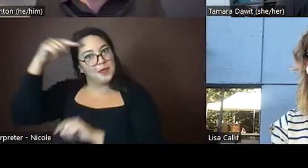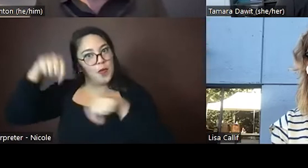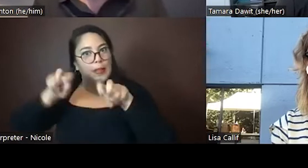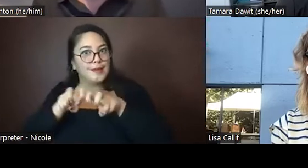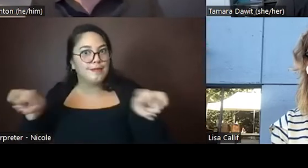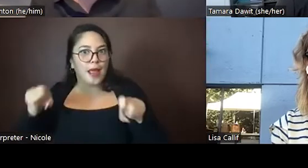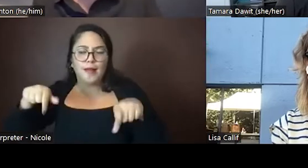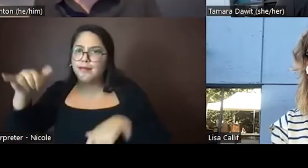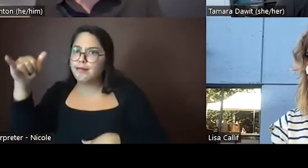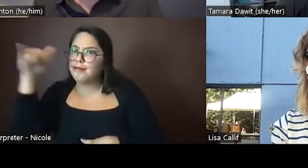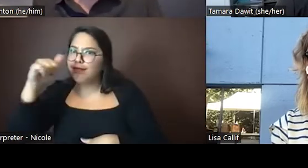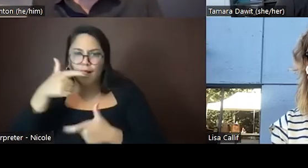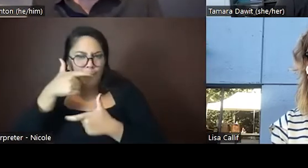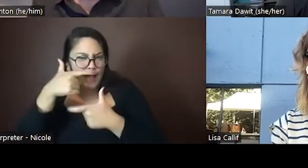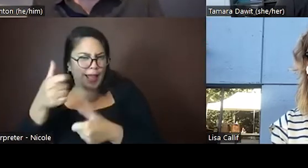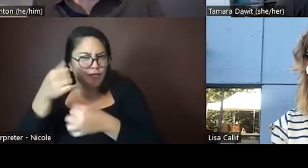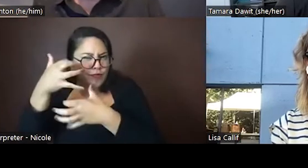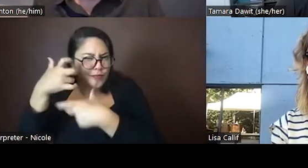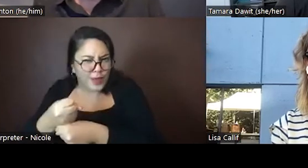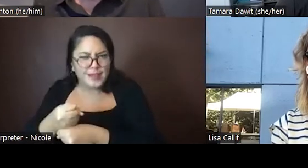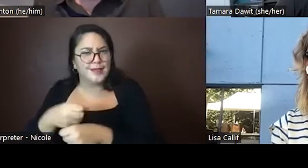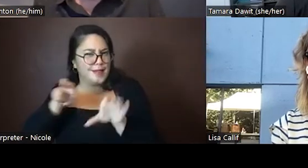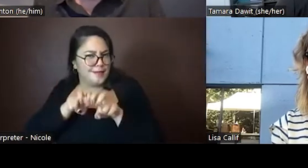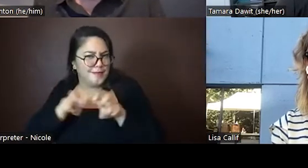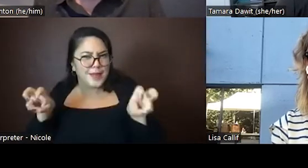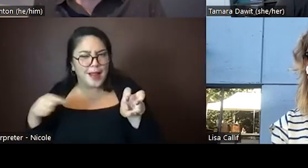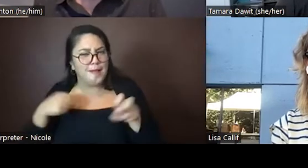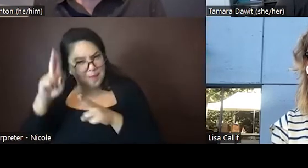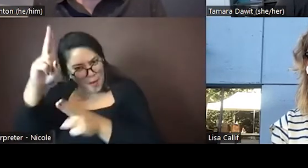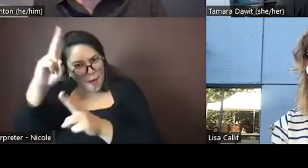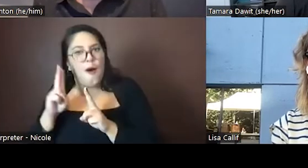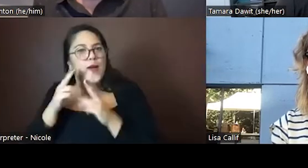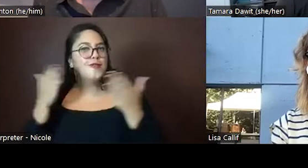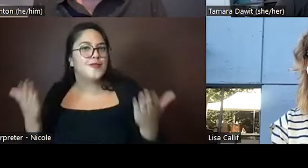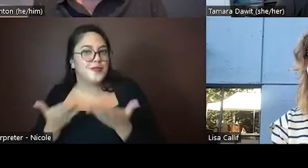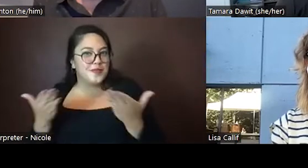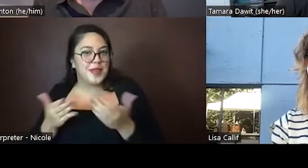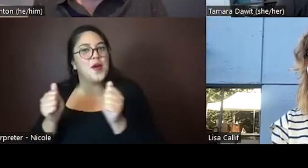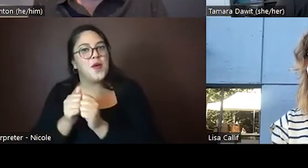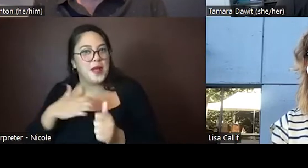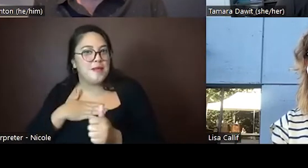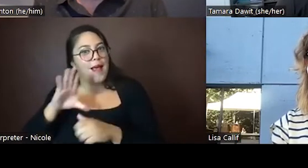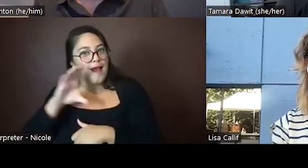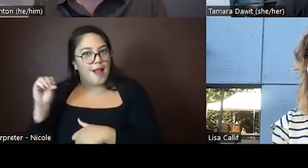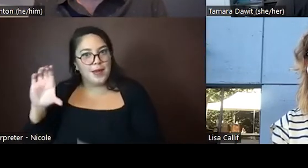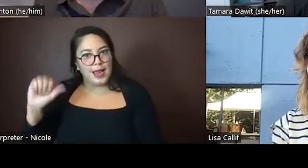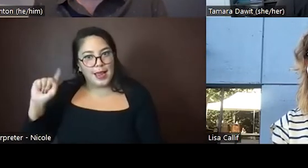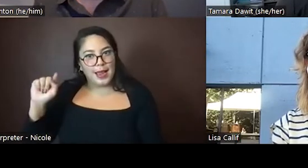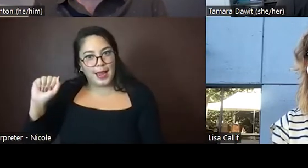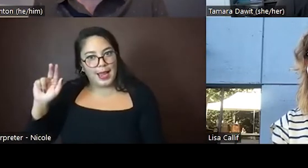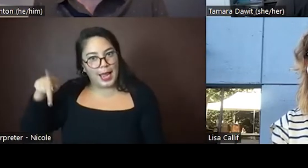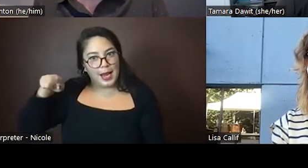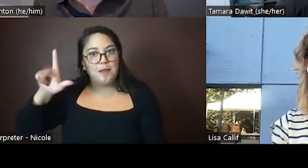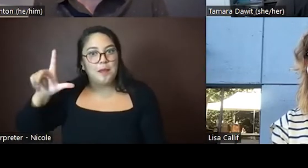interesting panel, and I feel honored to be a part of it and to have Catapult be a part of it. So thank you, IDA. So the first part of your